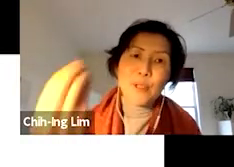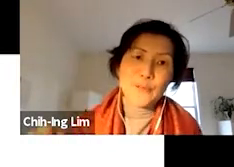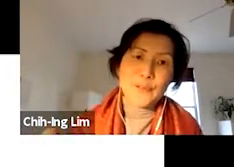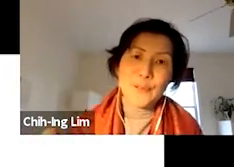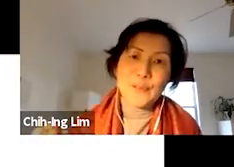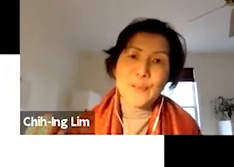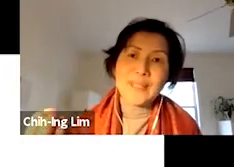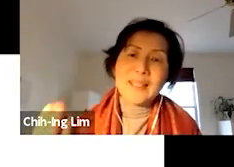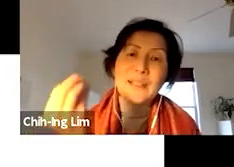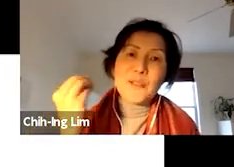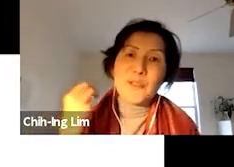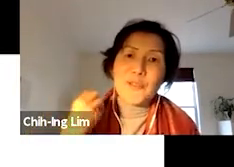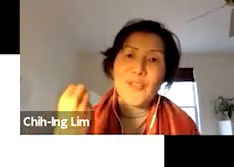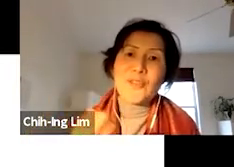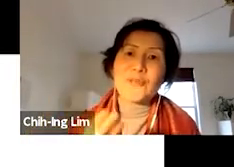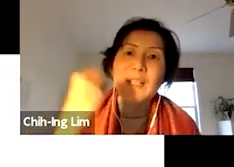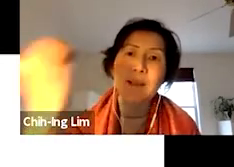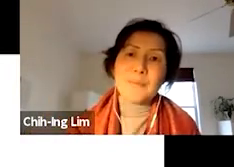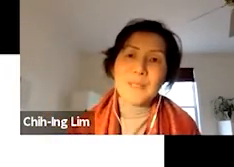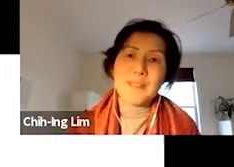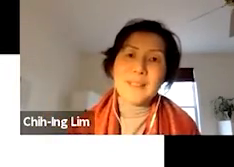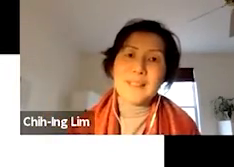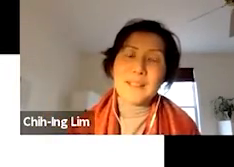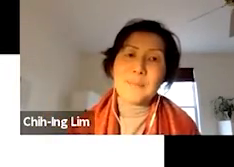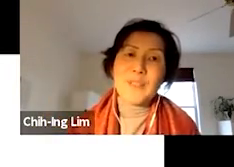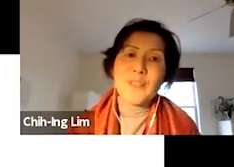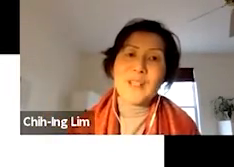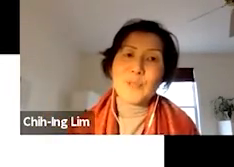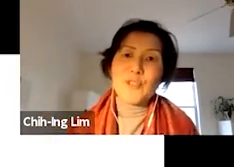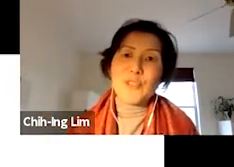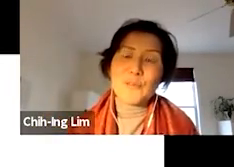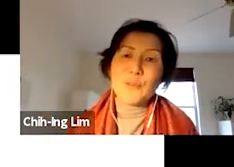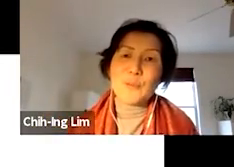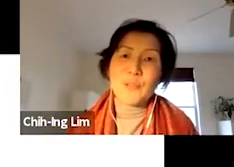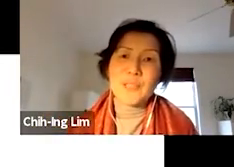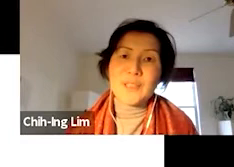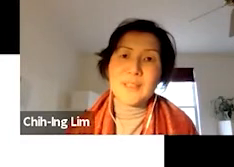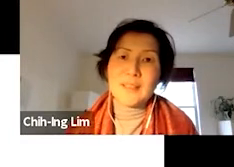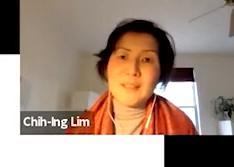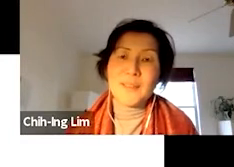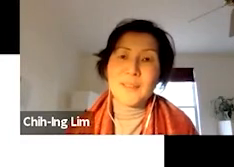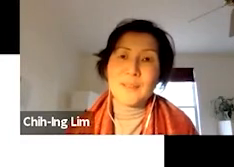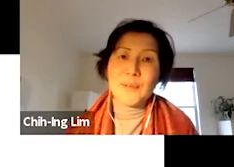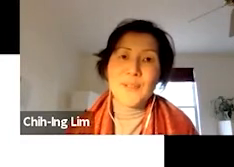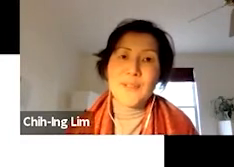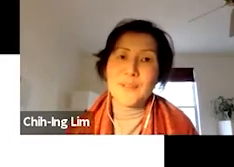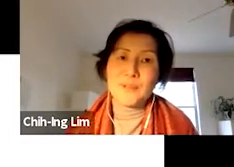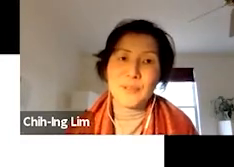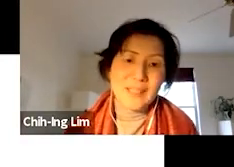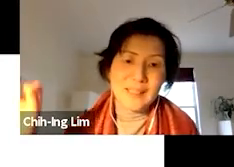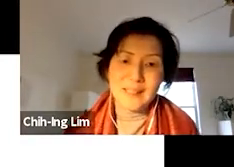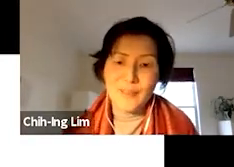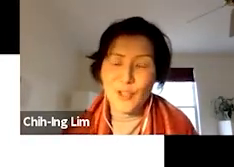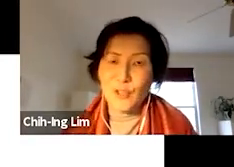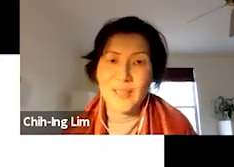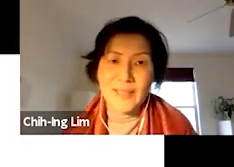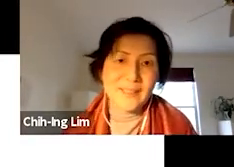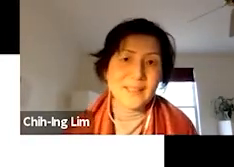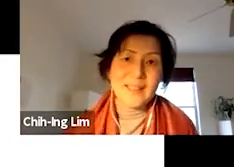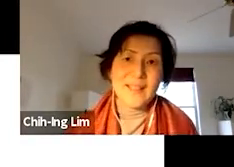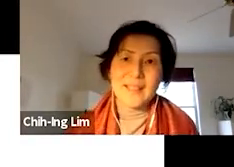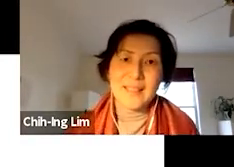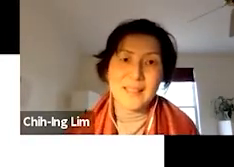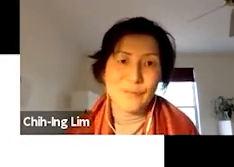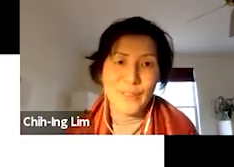the word for how do you describe the temperature of the water. I thought that was, you know, great in that short,